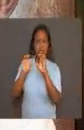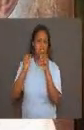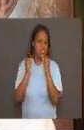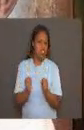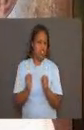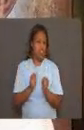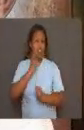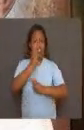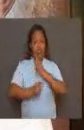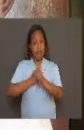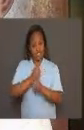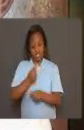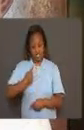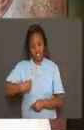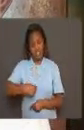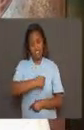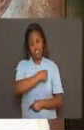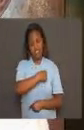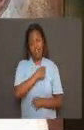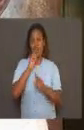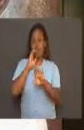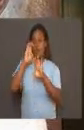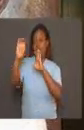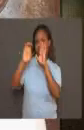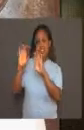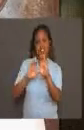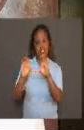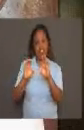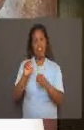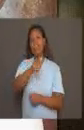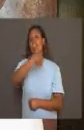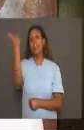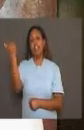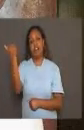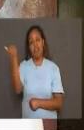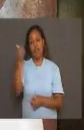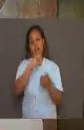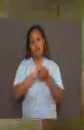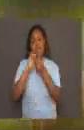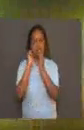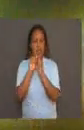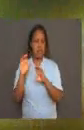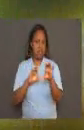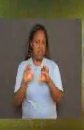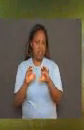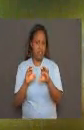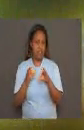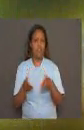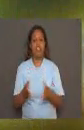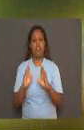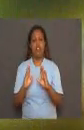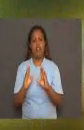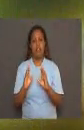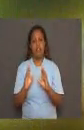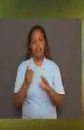Globalization allows us to communicate with other societies. We